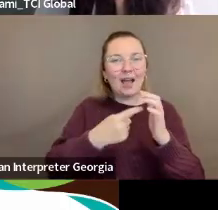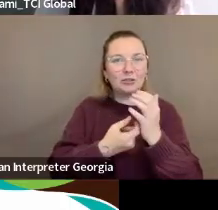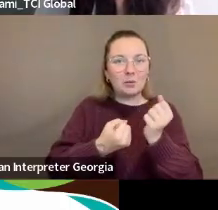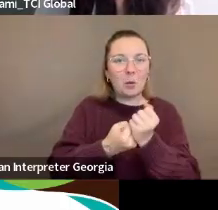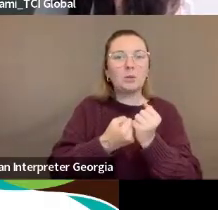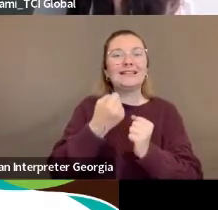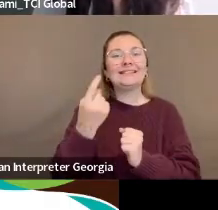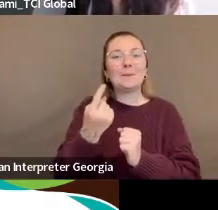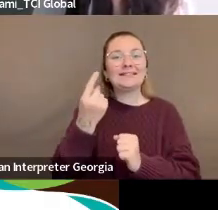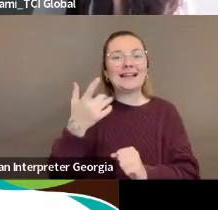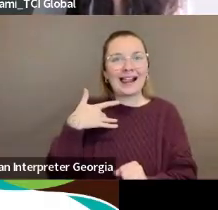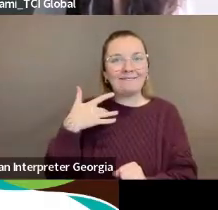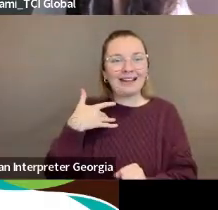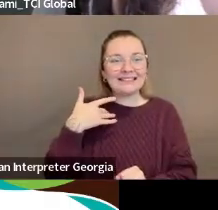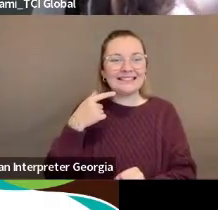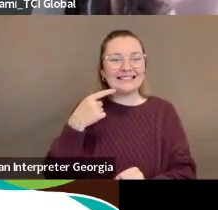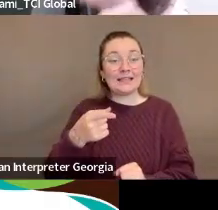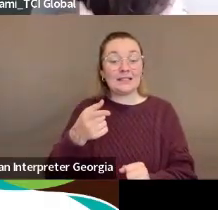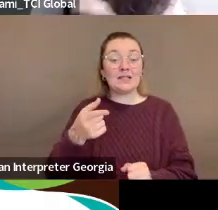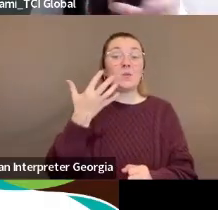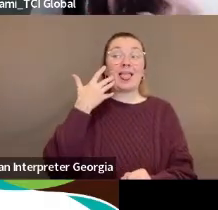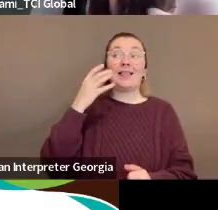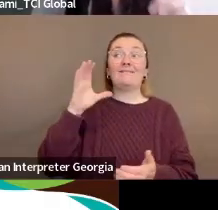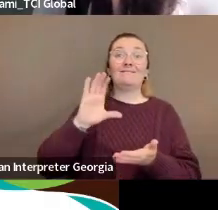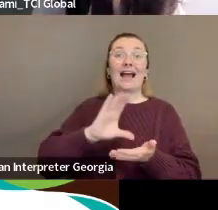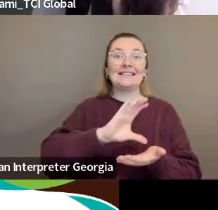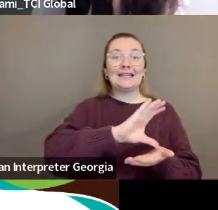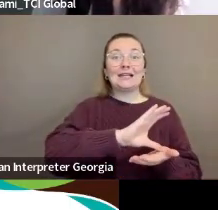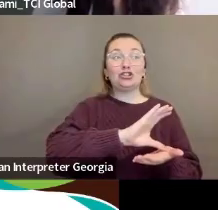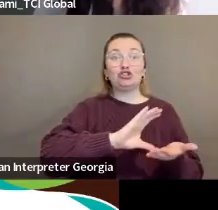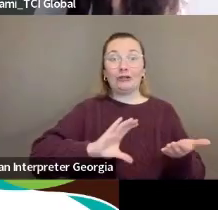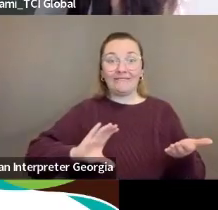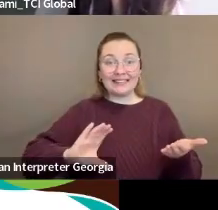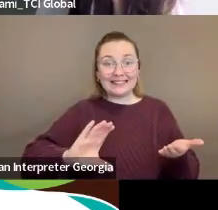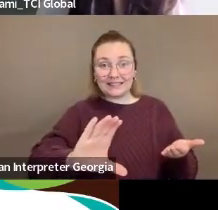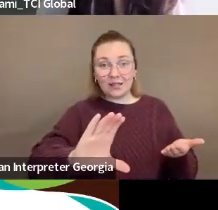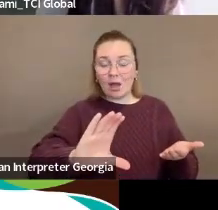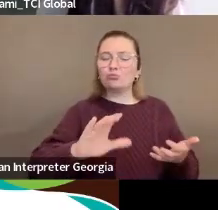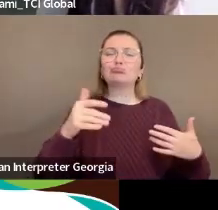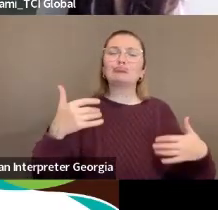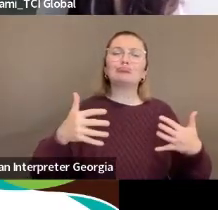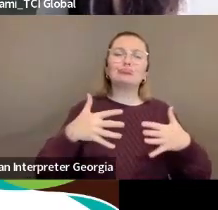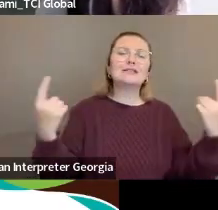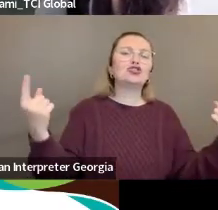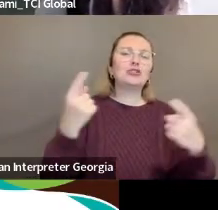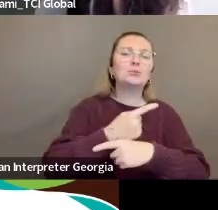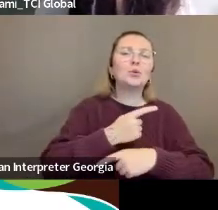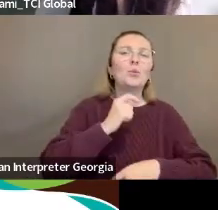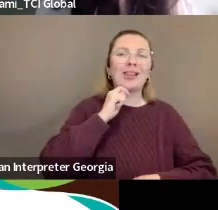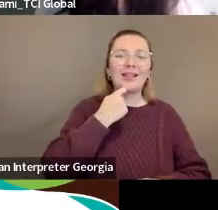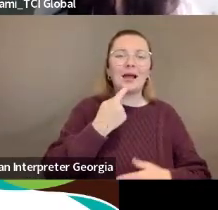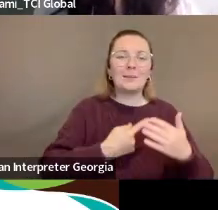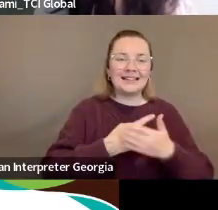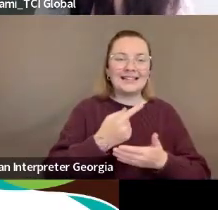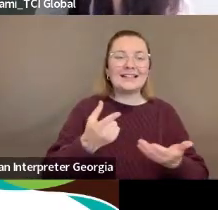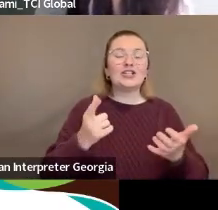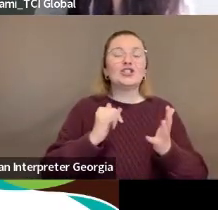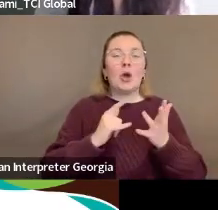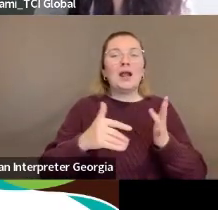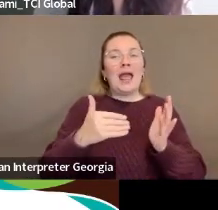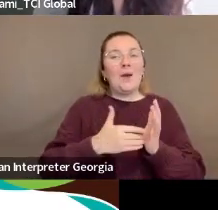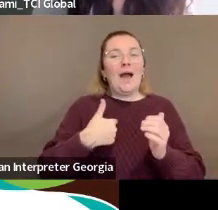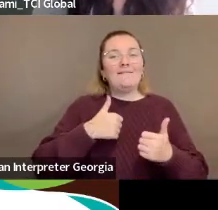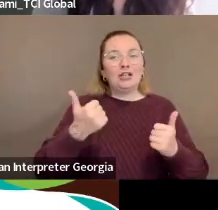independent living. It's when the funding shifts that the real change happens. And with that, I'd like to end